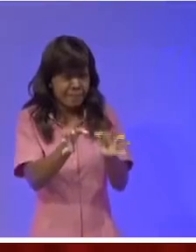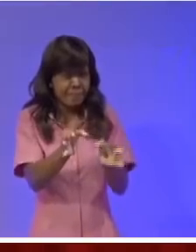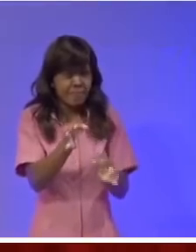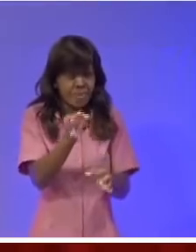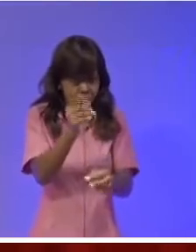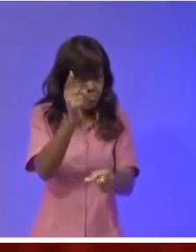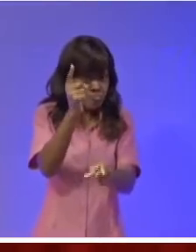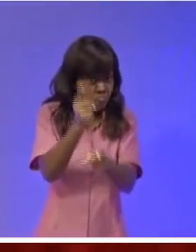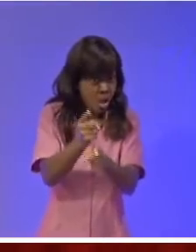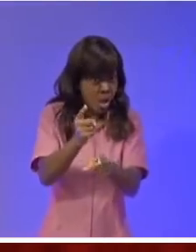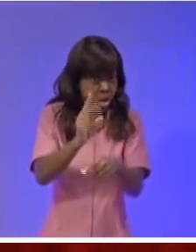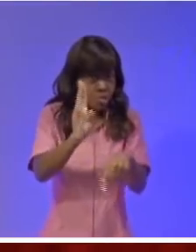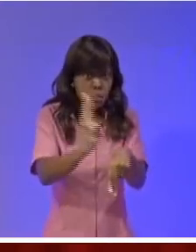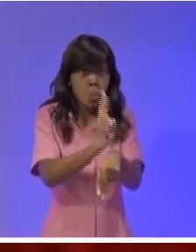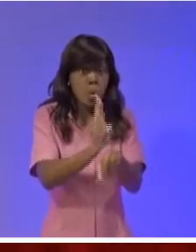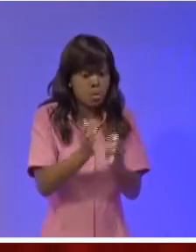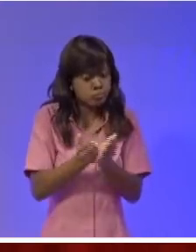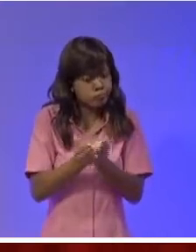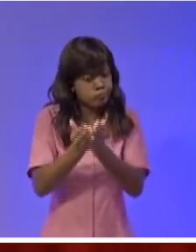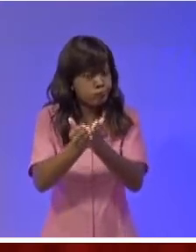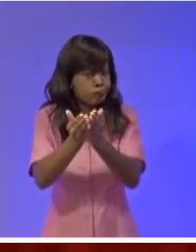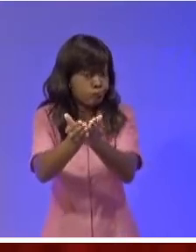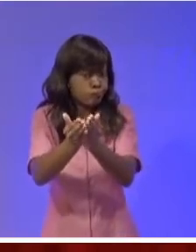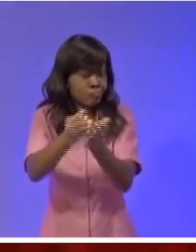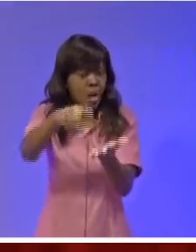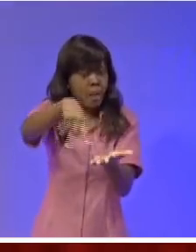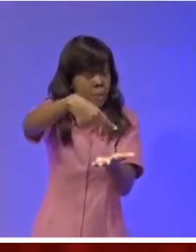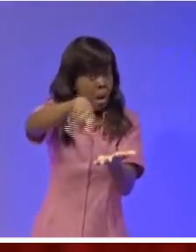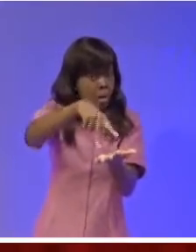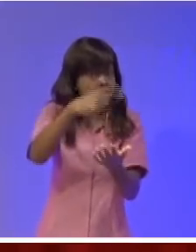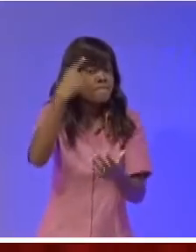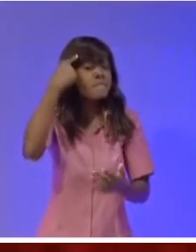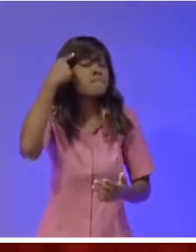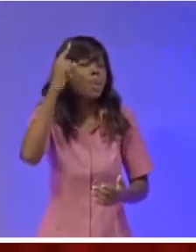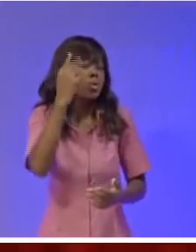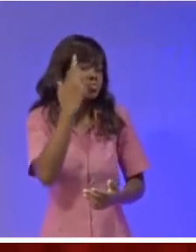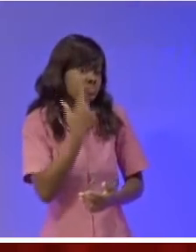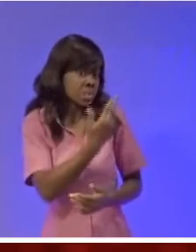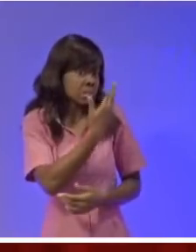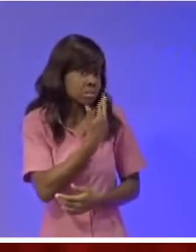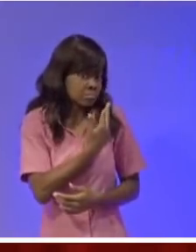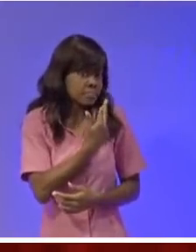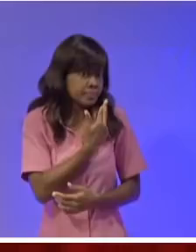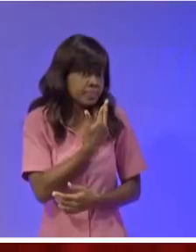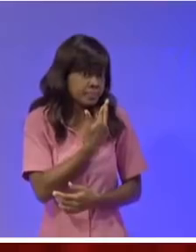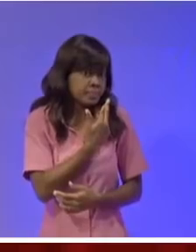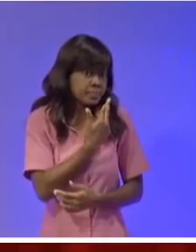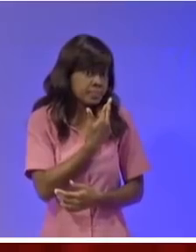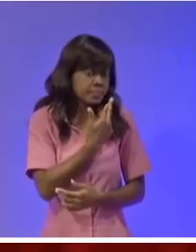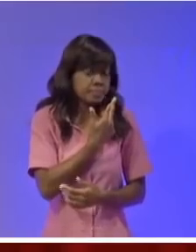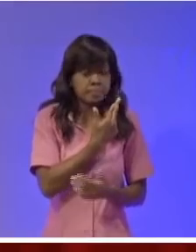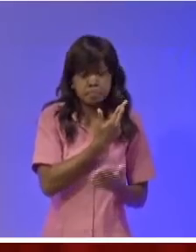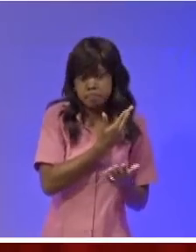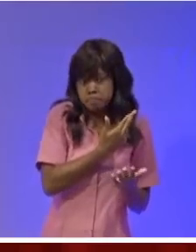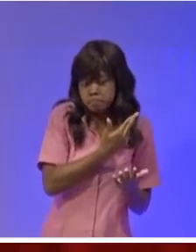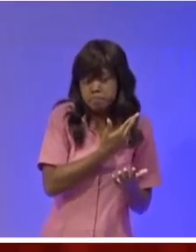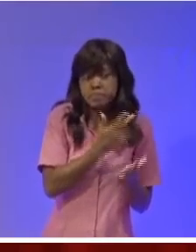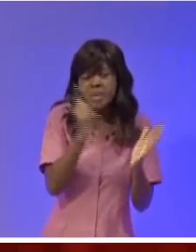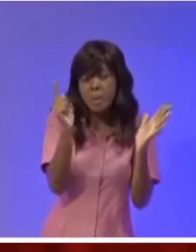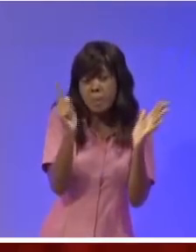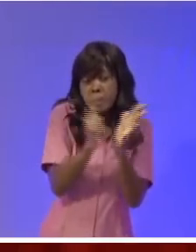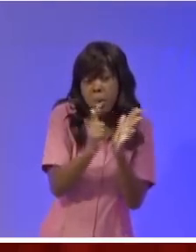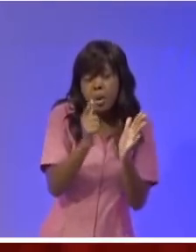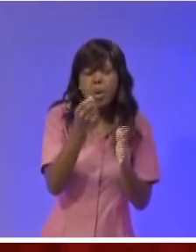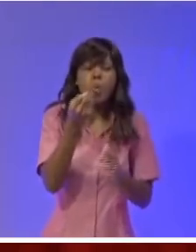operating it as a floating restaurant, quote unquote, floating restaurants, is it against the law? Is it